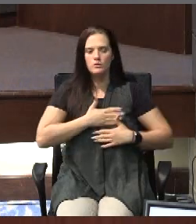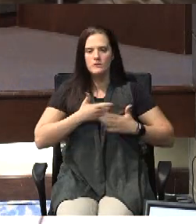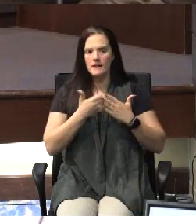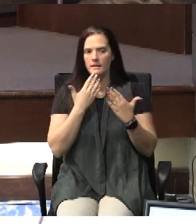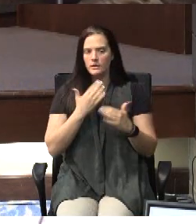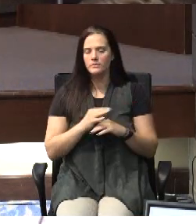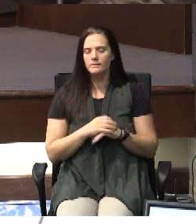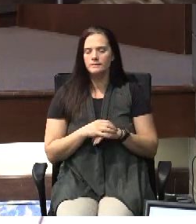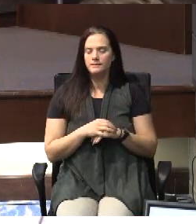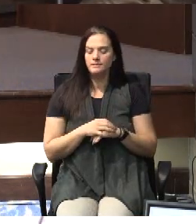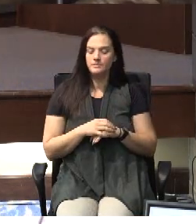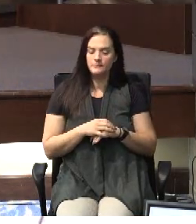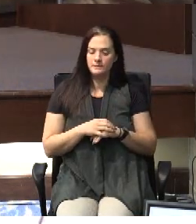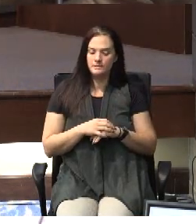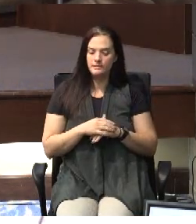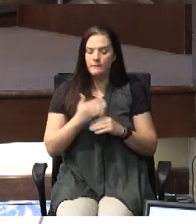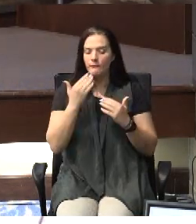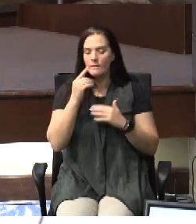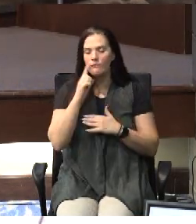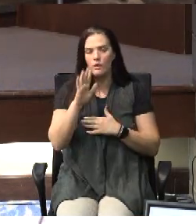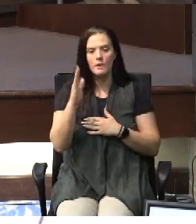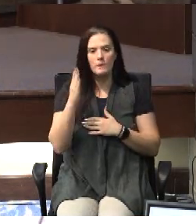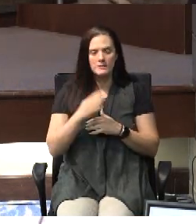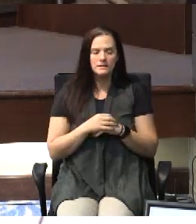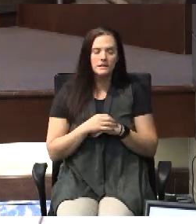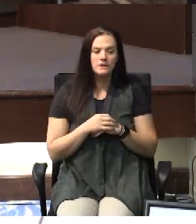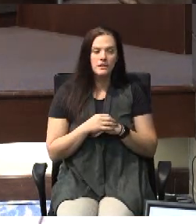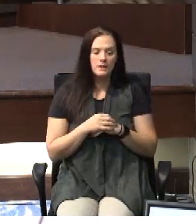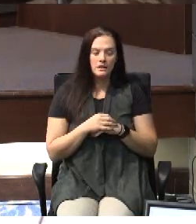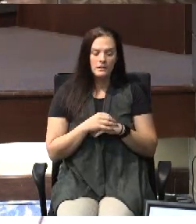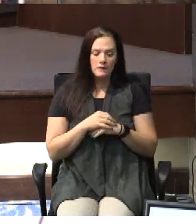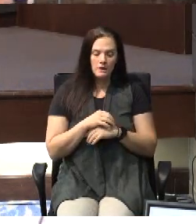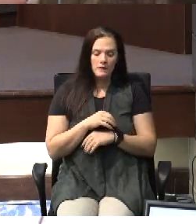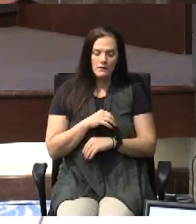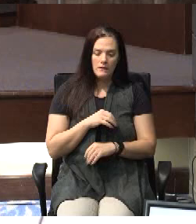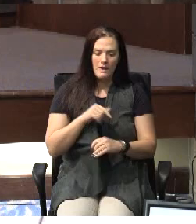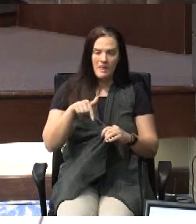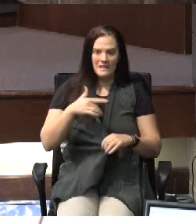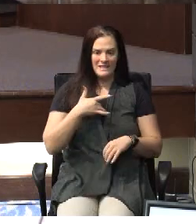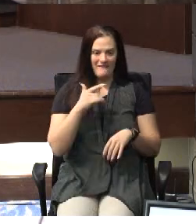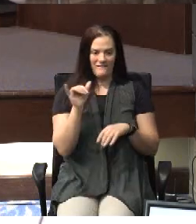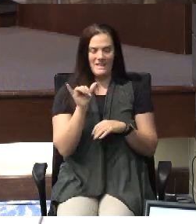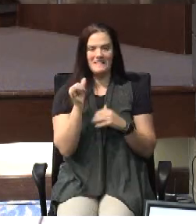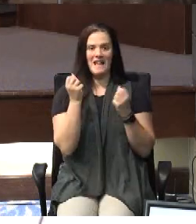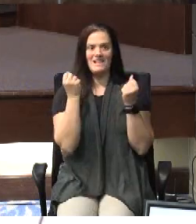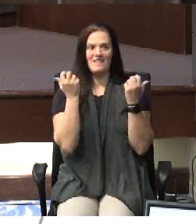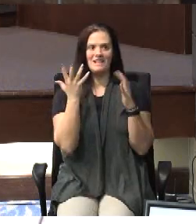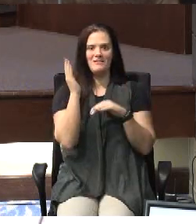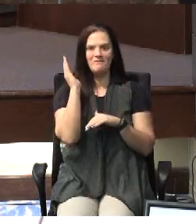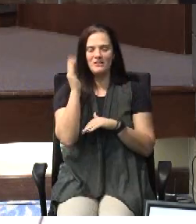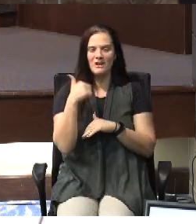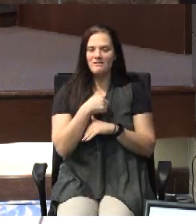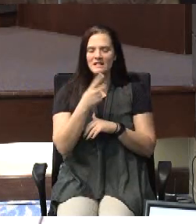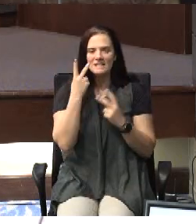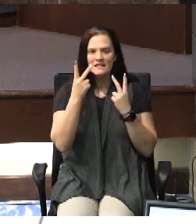Thanks. Misha, thank you for your presentation. This feels like lots of presentations that we see where we see just a